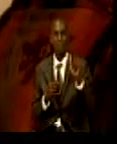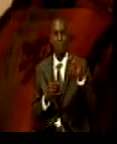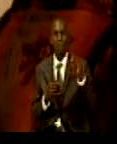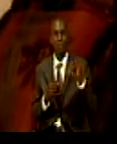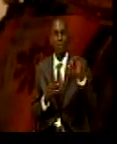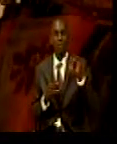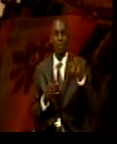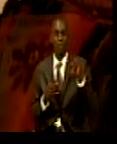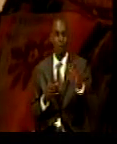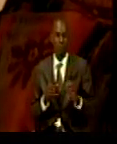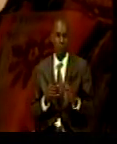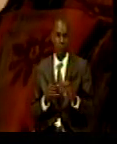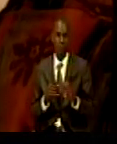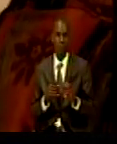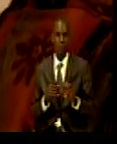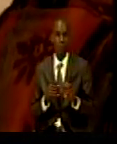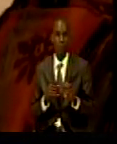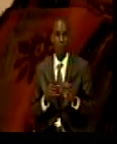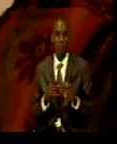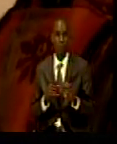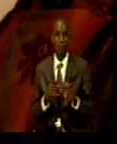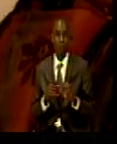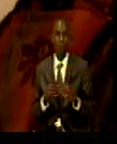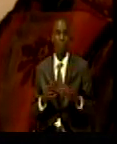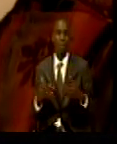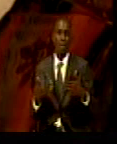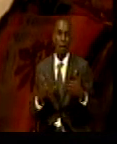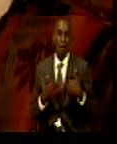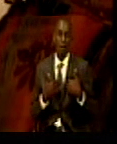I have this rule since